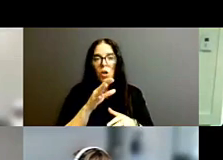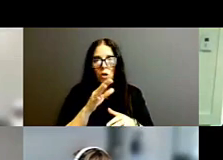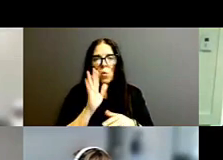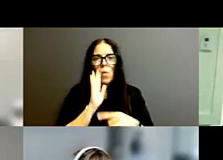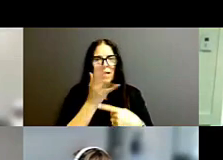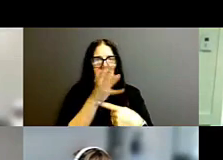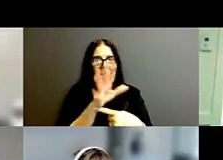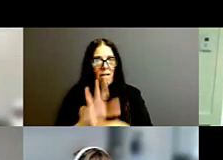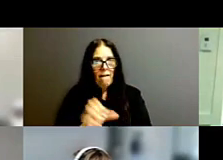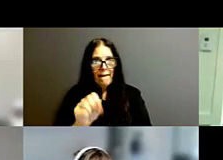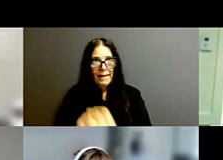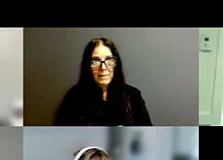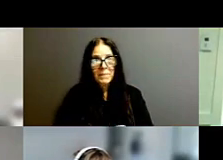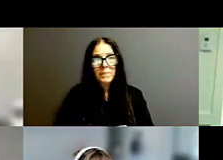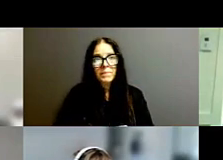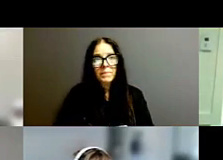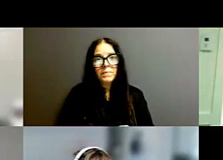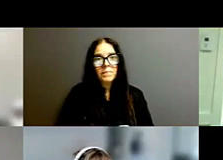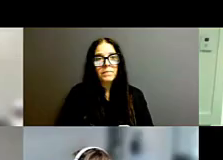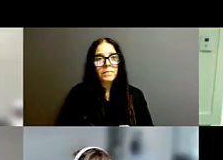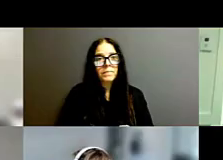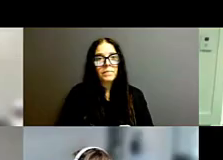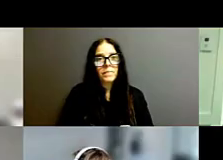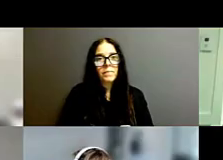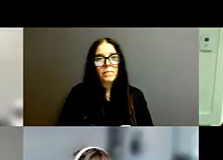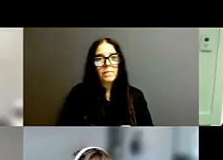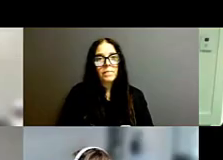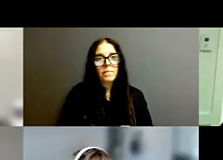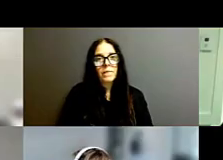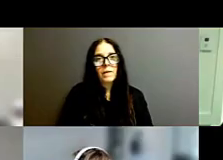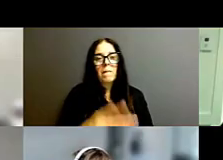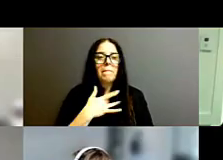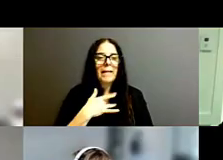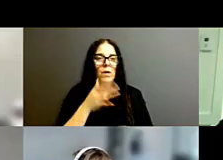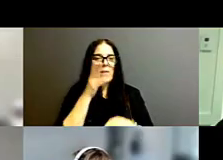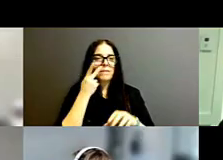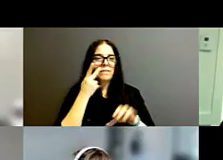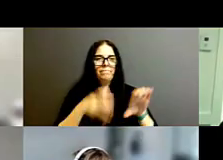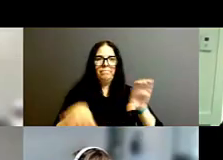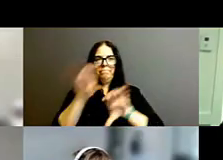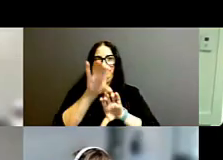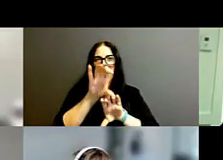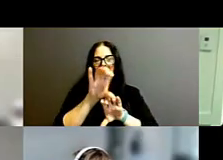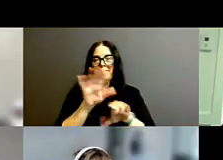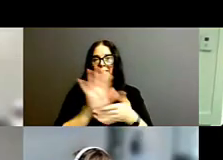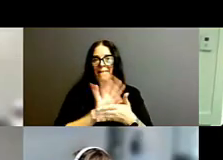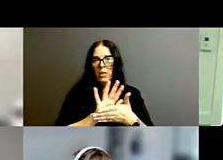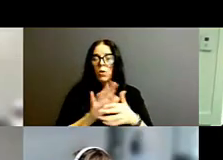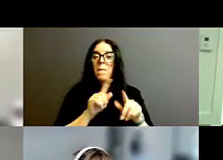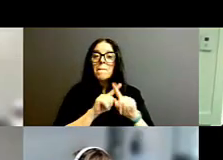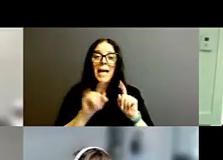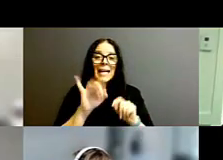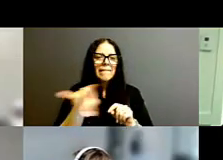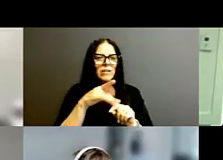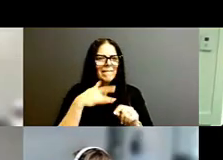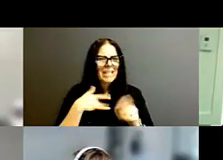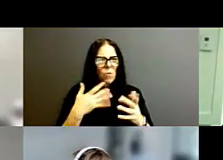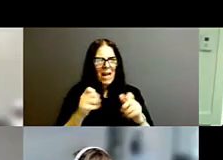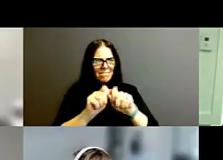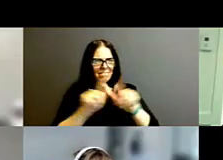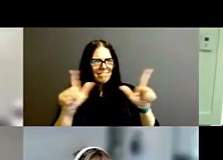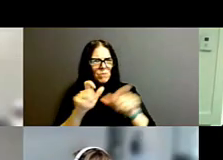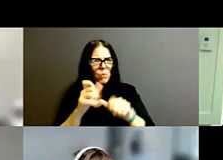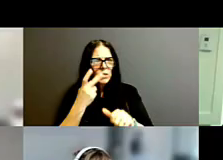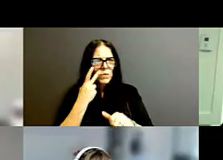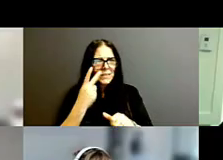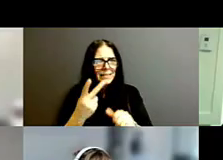spotlighted for us. Usually that means they will be in top section of the video so you can see them. But if you need to enlarge your window or